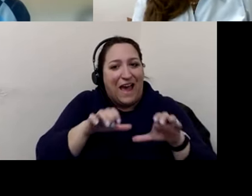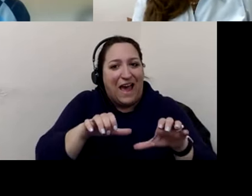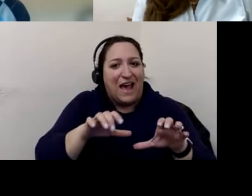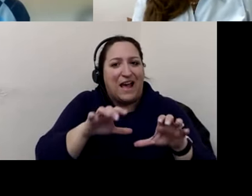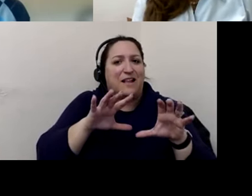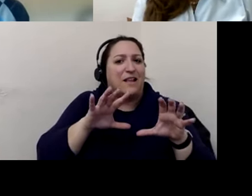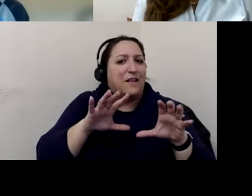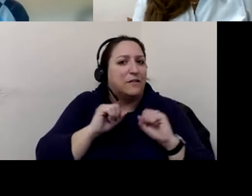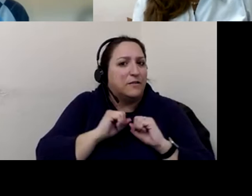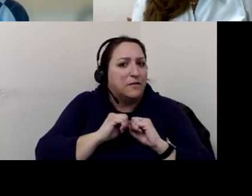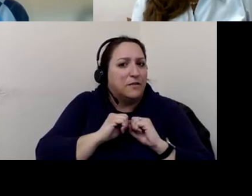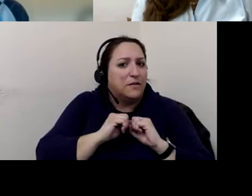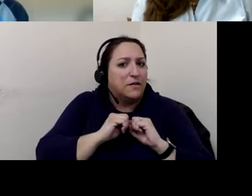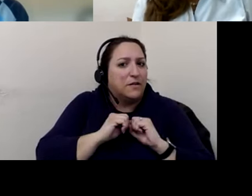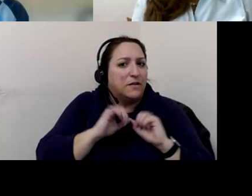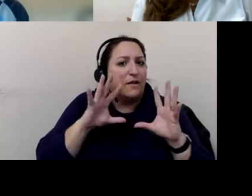involvement.